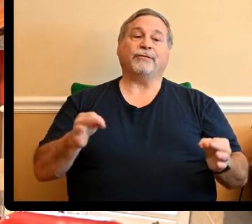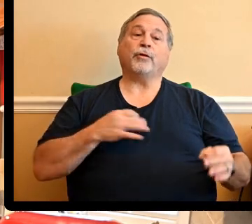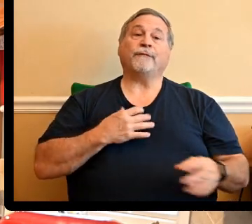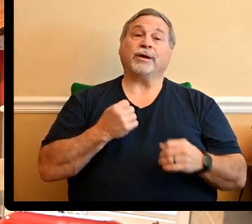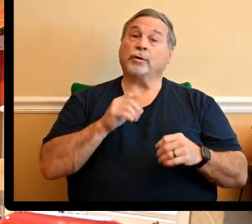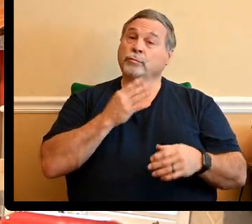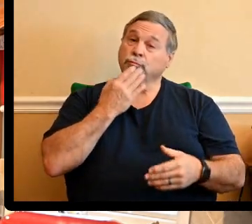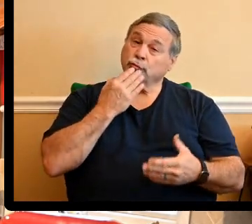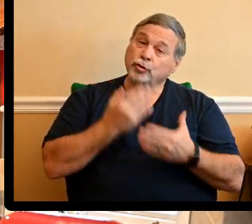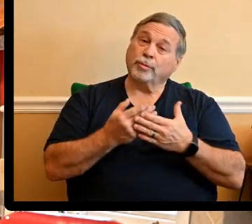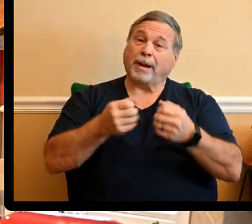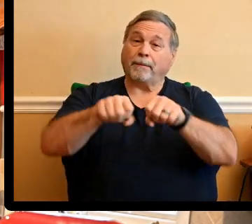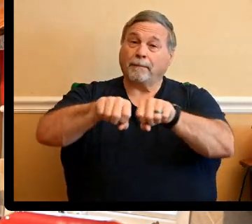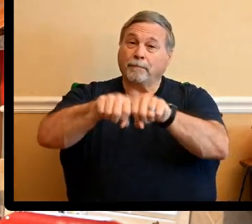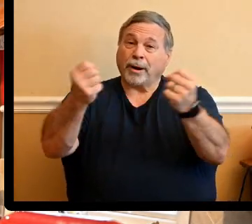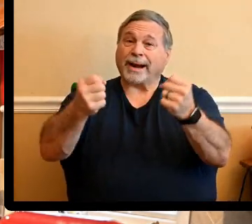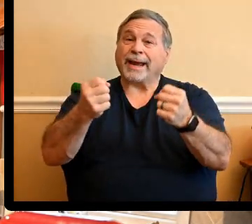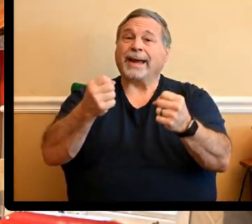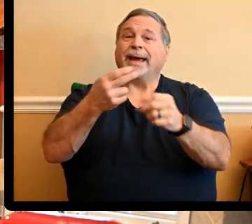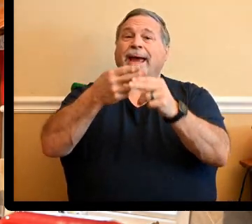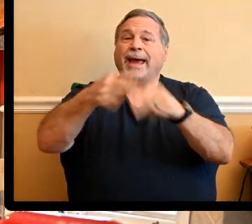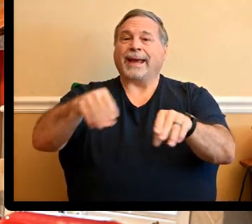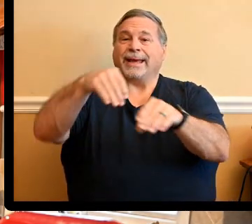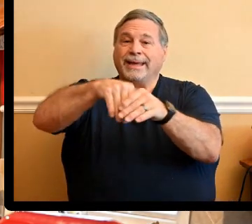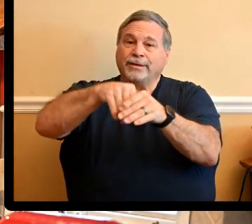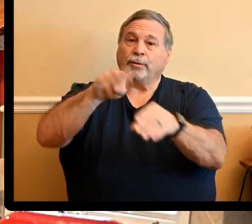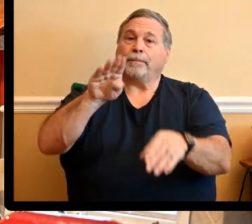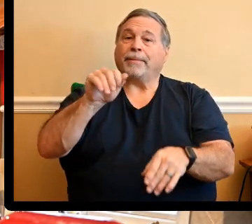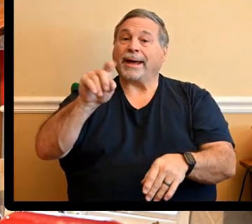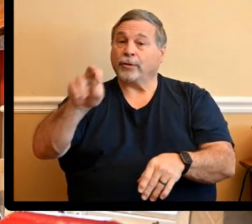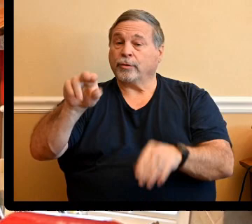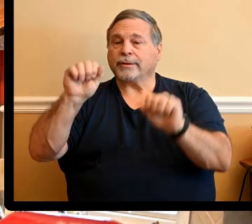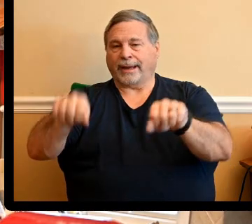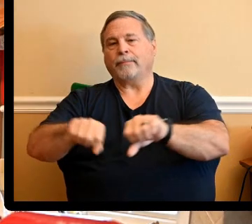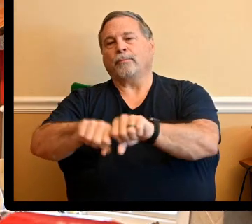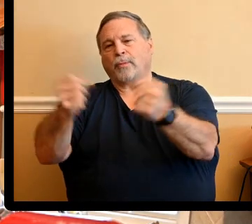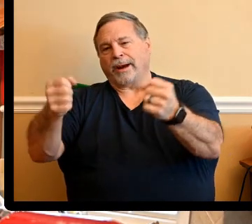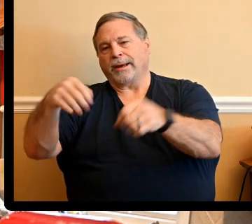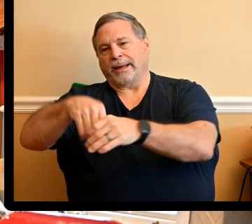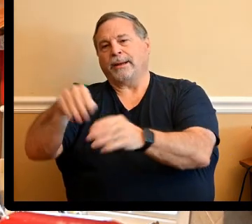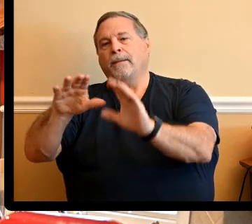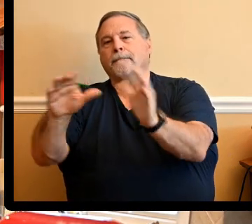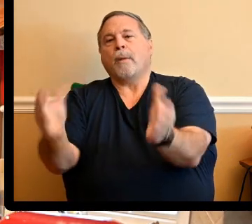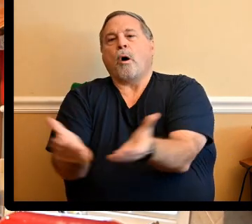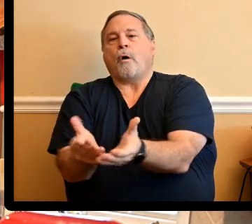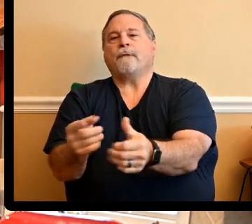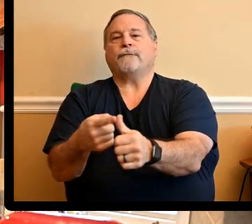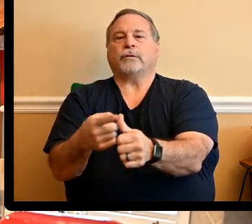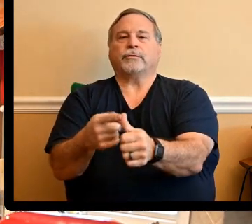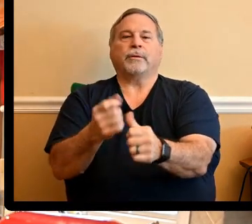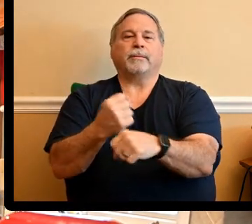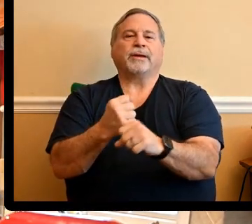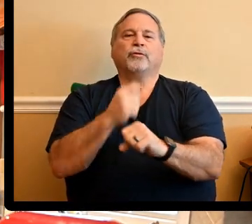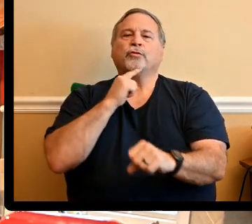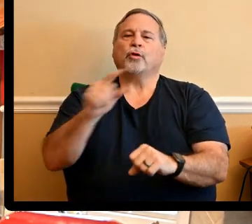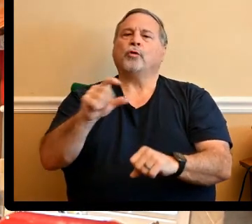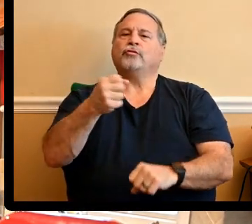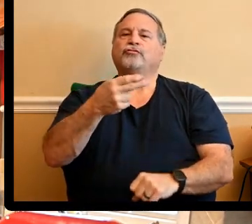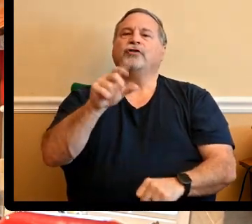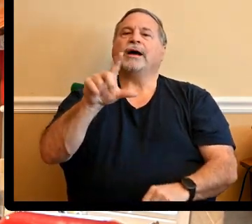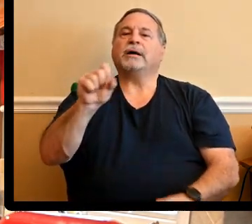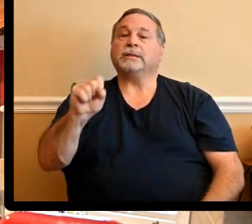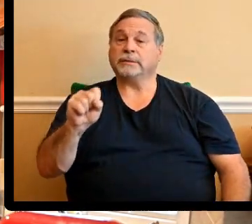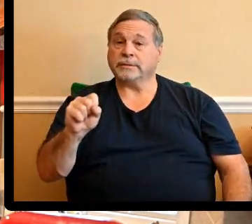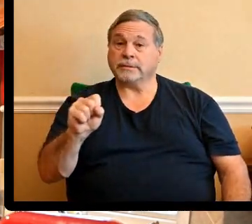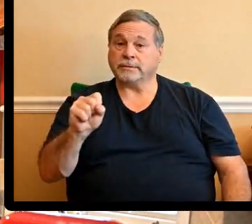Now if you don't feel secure about breaking your eggs right into the batter, you can always break them into a bowl. Make sure you don't have any eggshells.